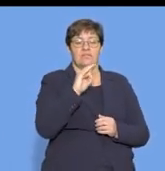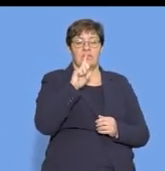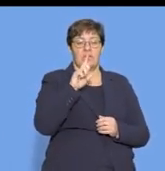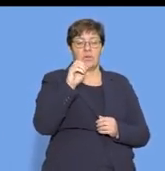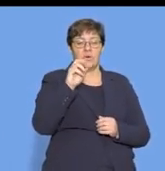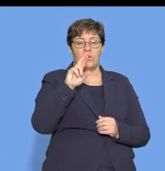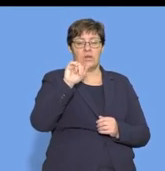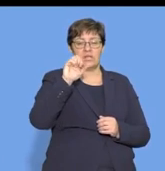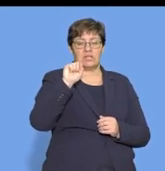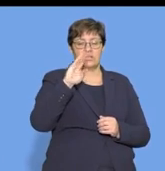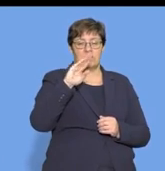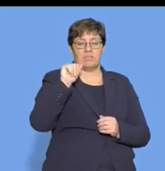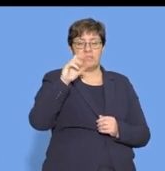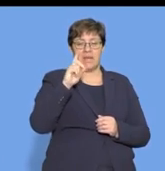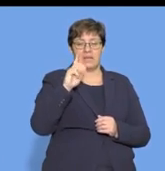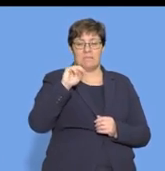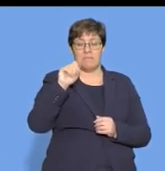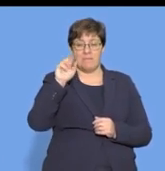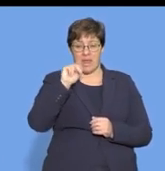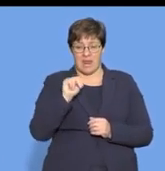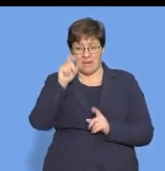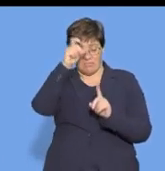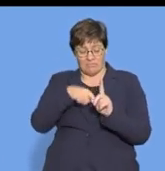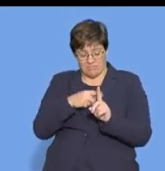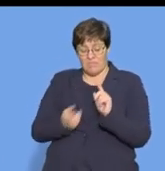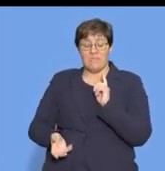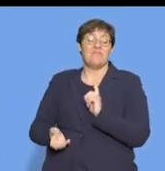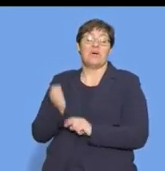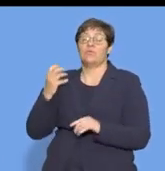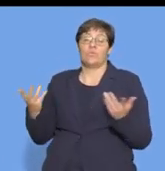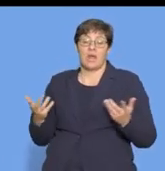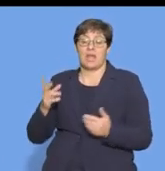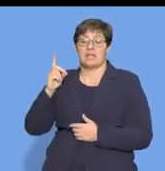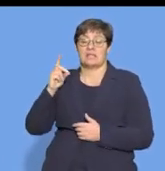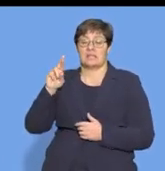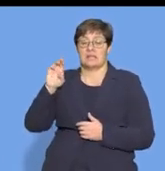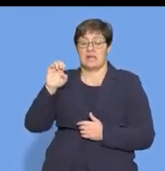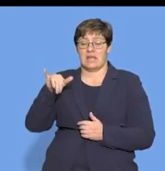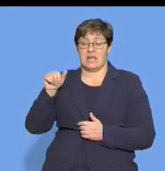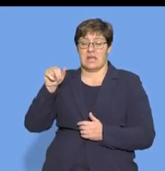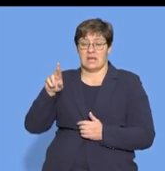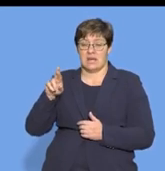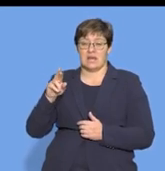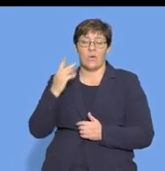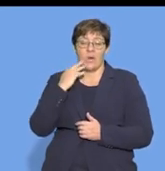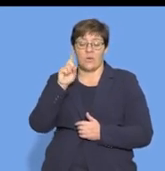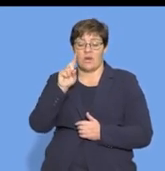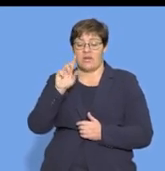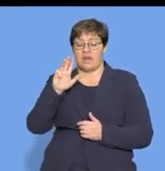Florisbad man was found by Dreyer in 1932 in the Free State. We also